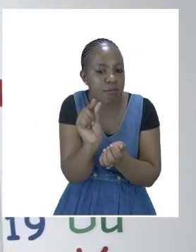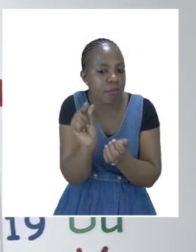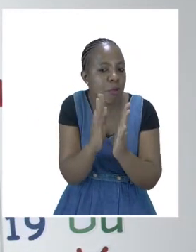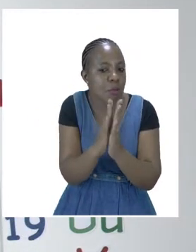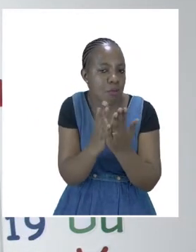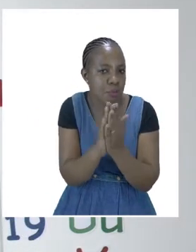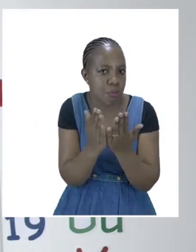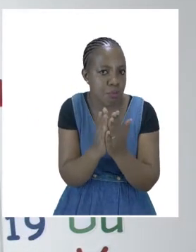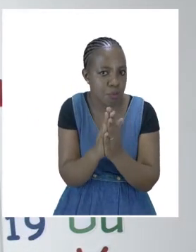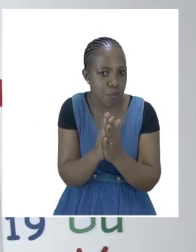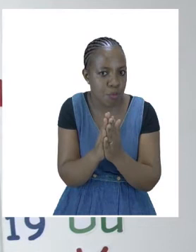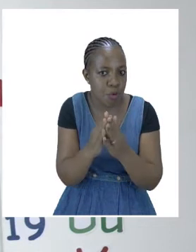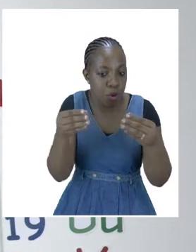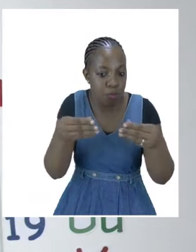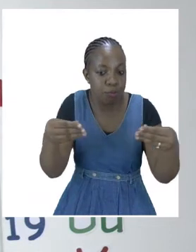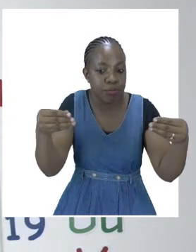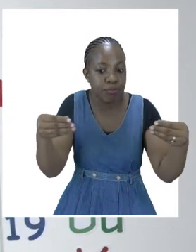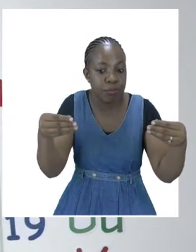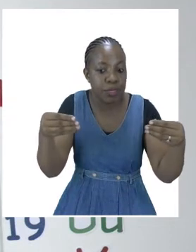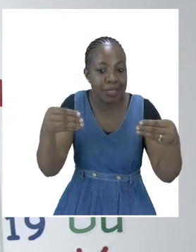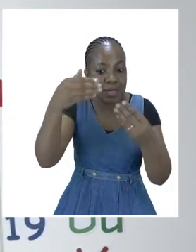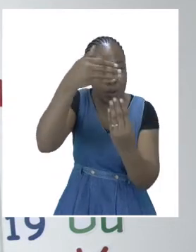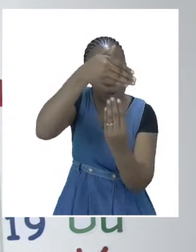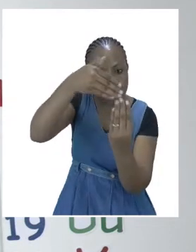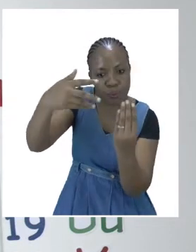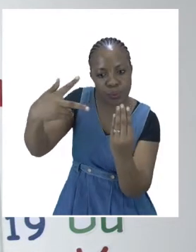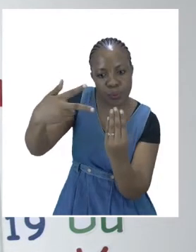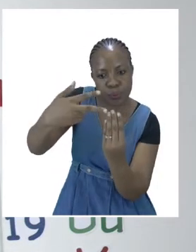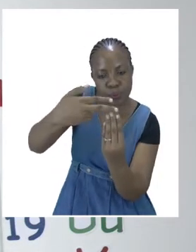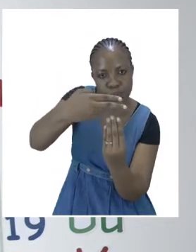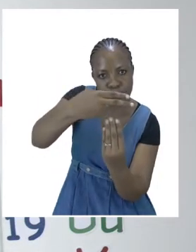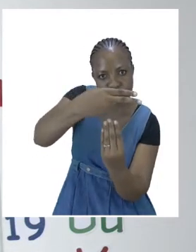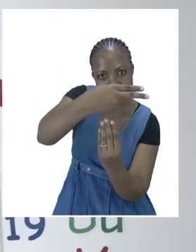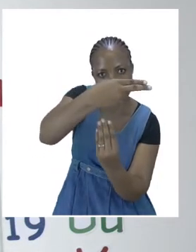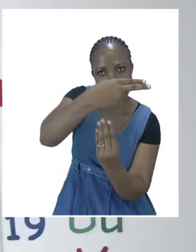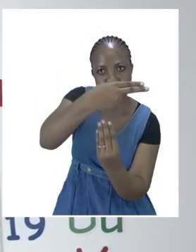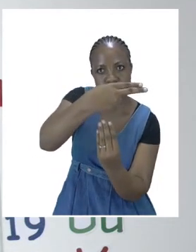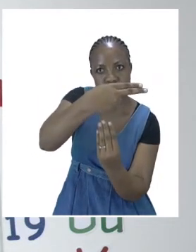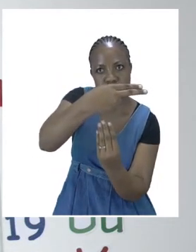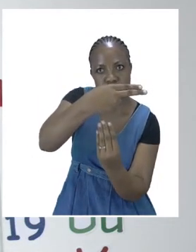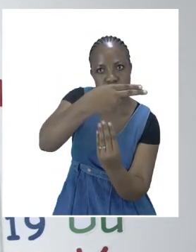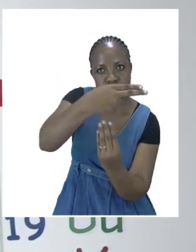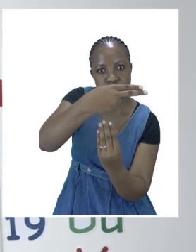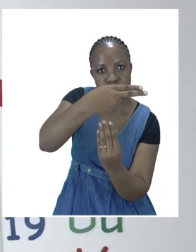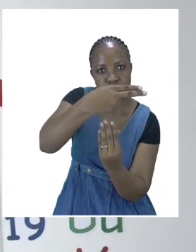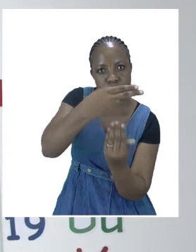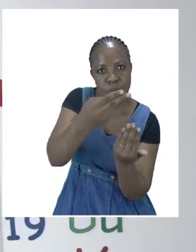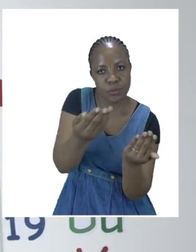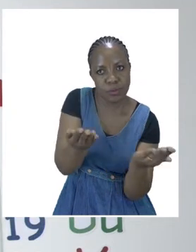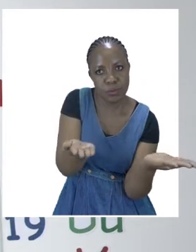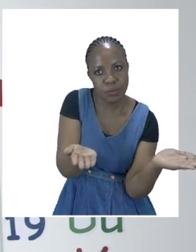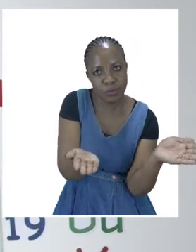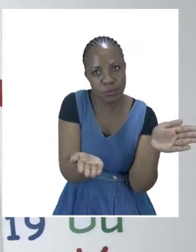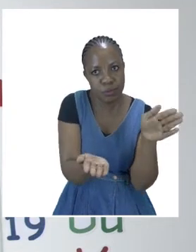booklet. Please cut the top of the lesson booklet with a pair of scissors and fold